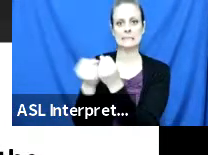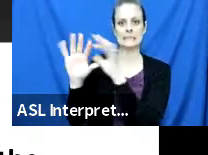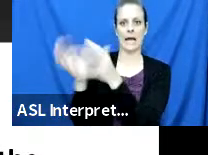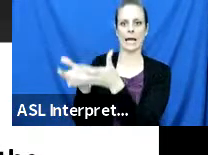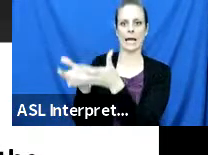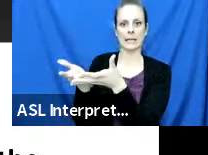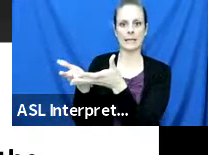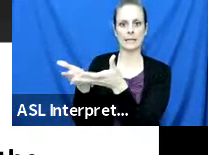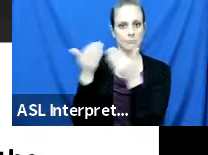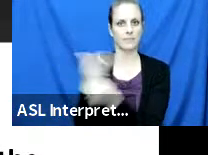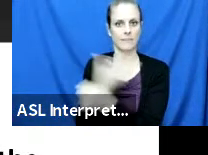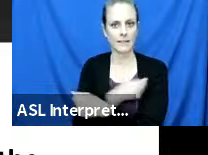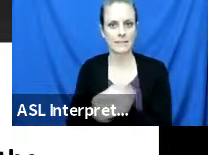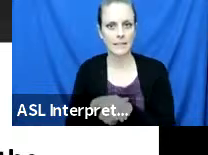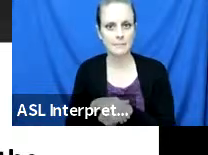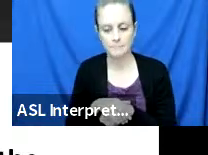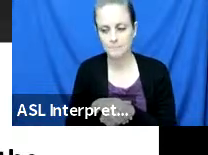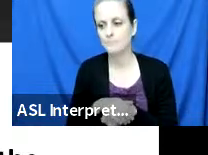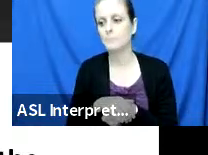few of the